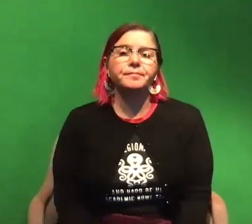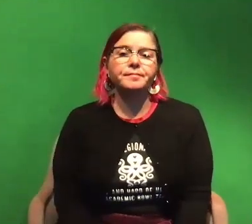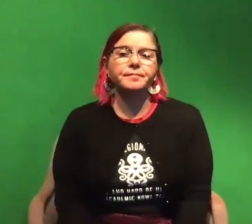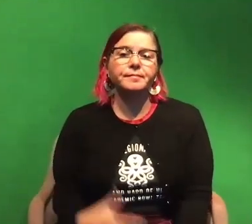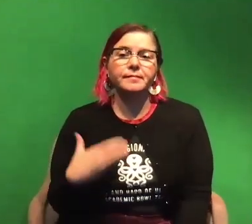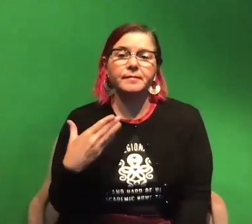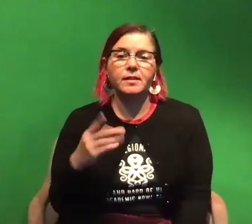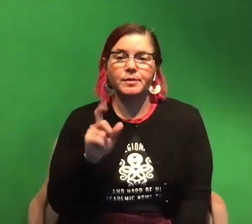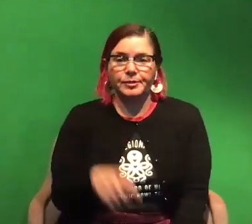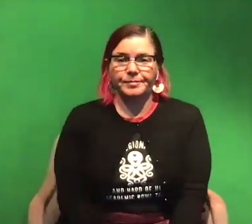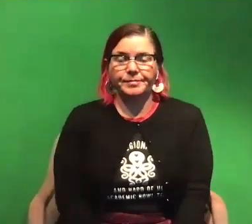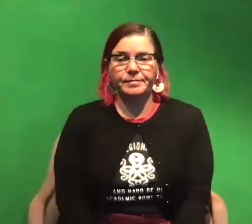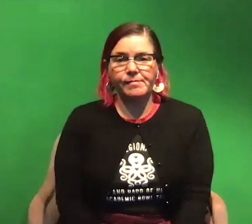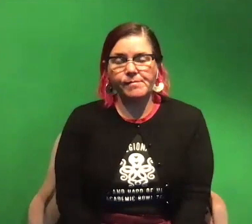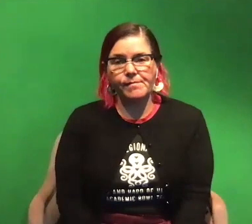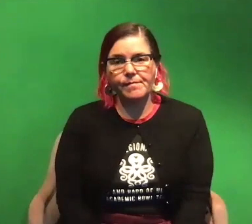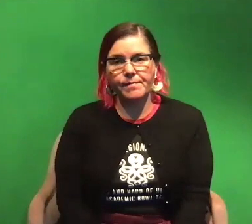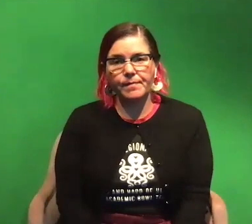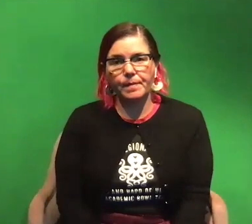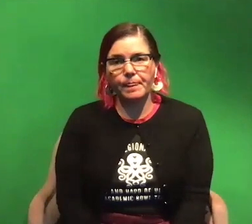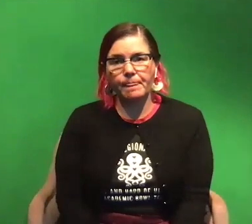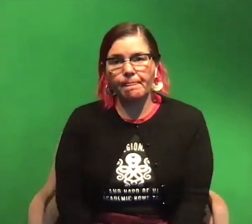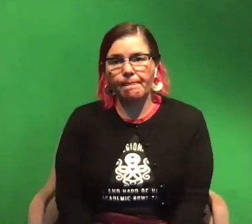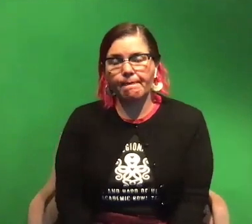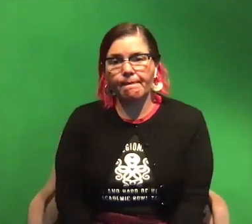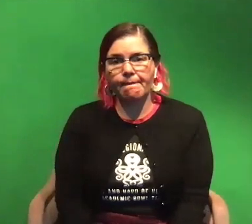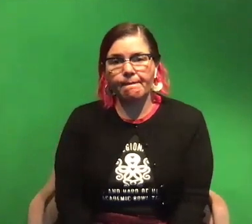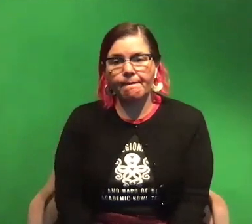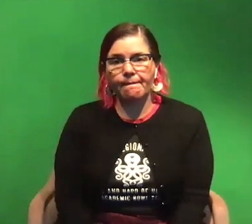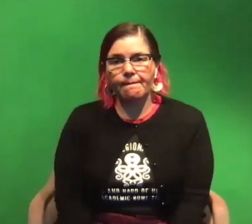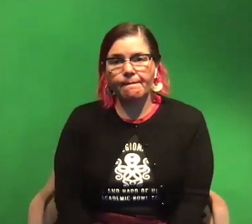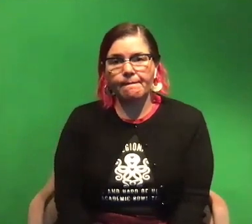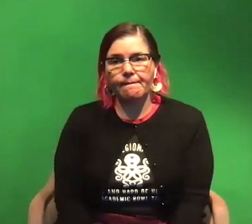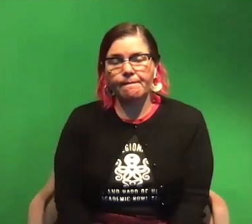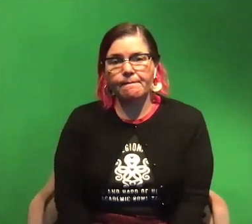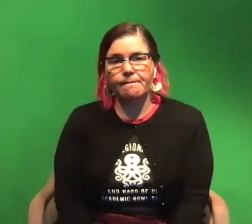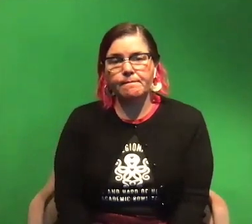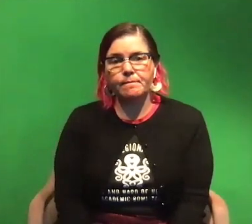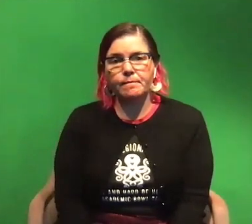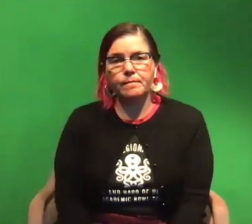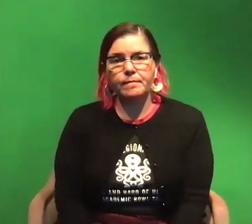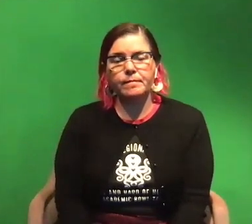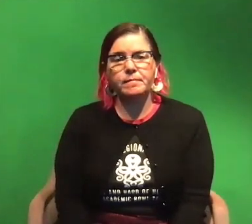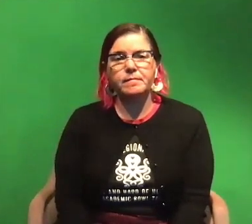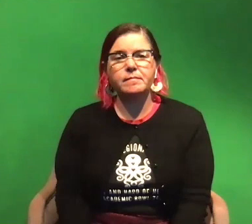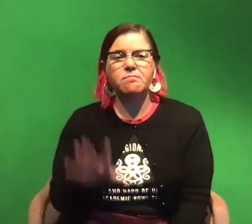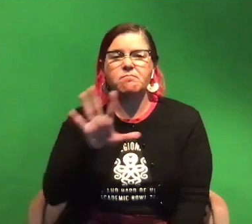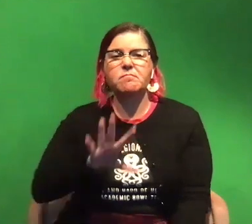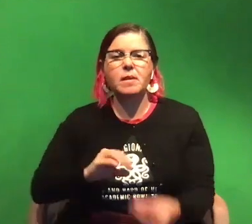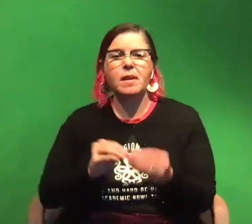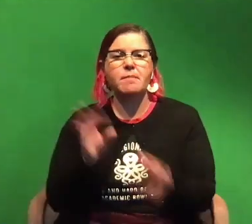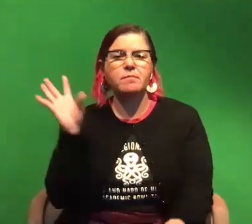Next question. Let's see. Do we know ballpark how many squid there are in the